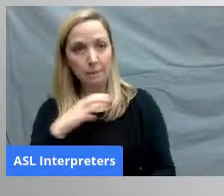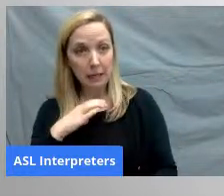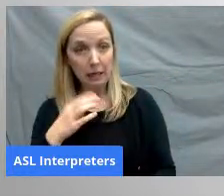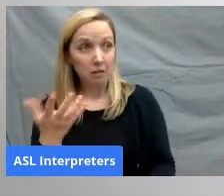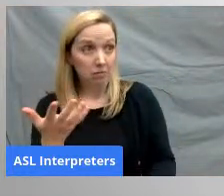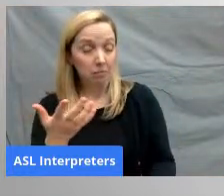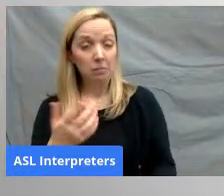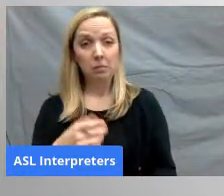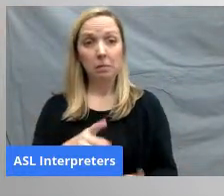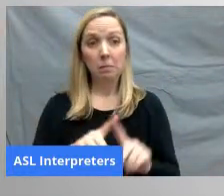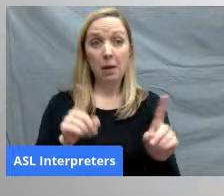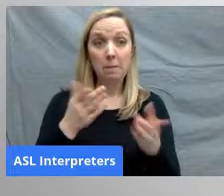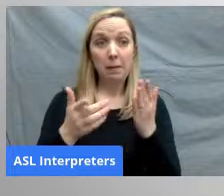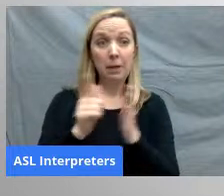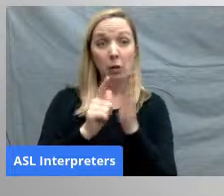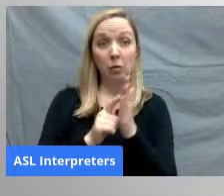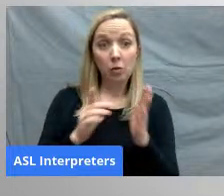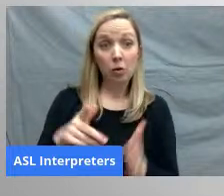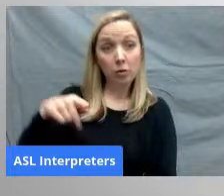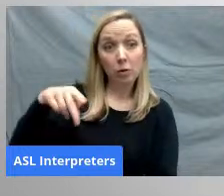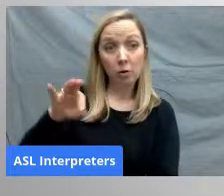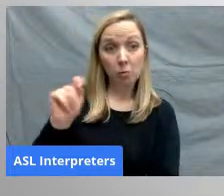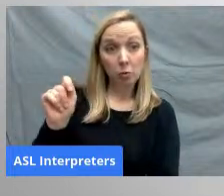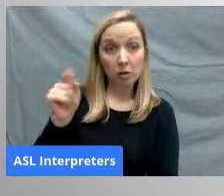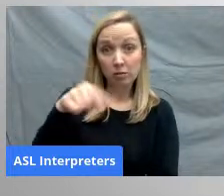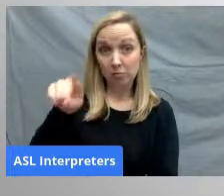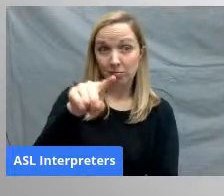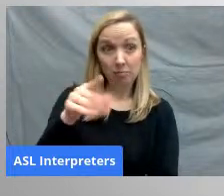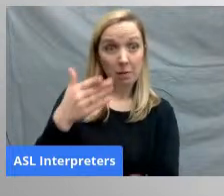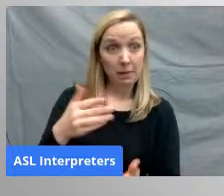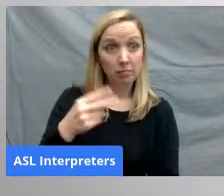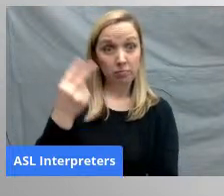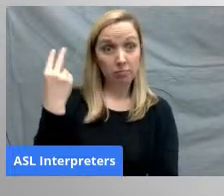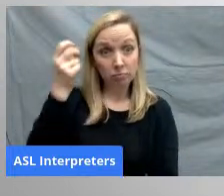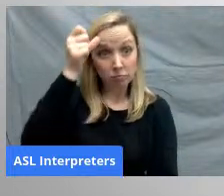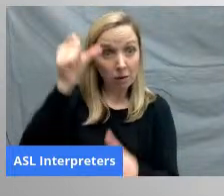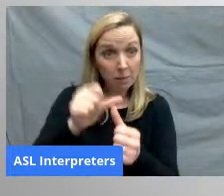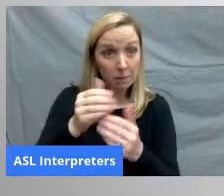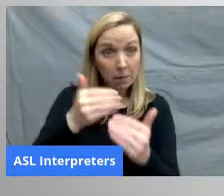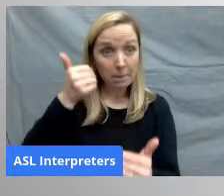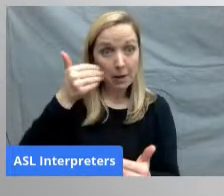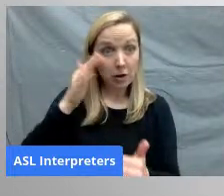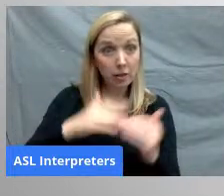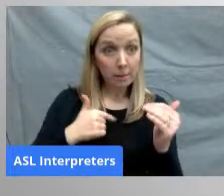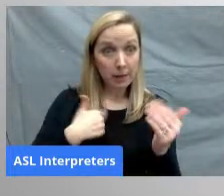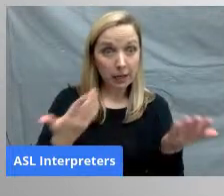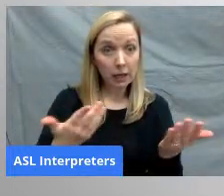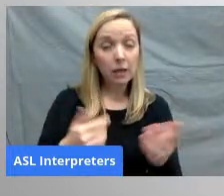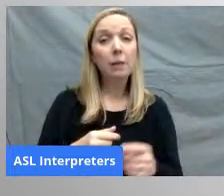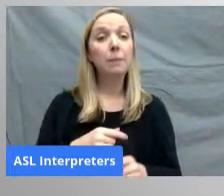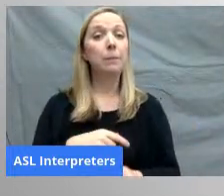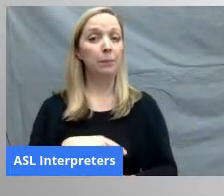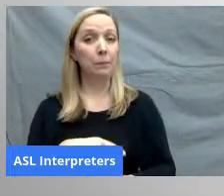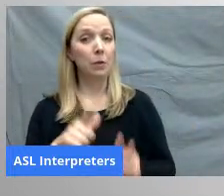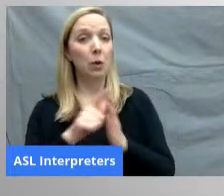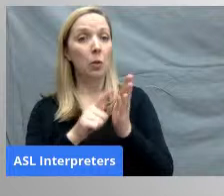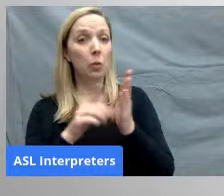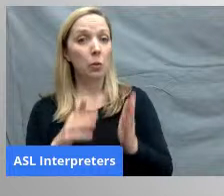other people with memories better than mine. And the policy says that